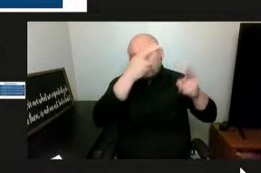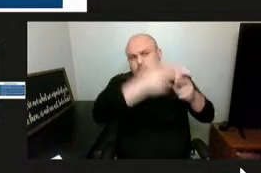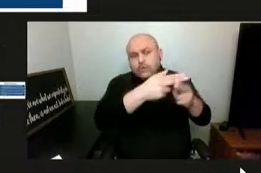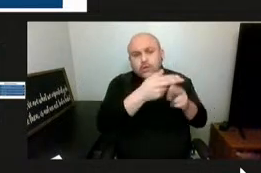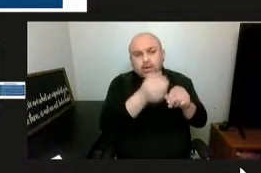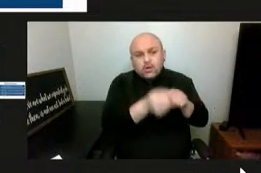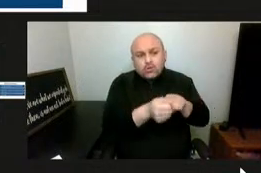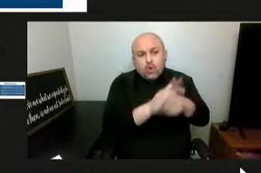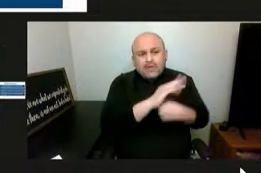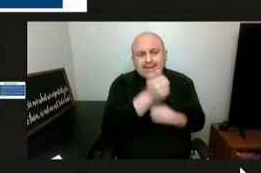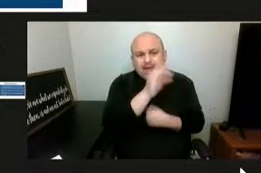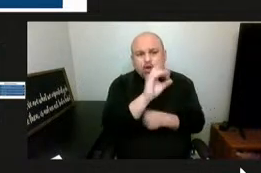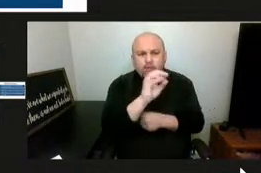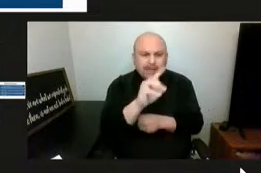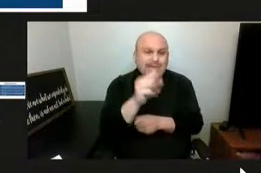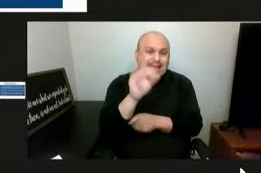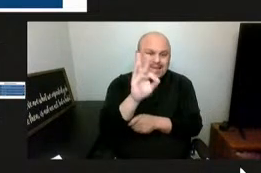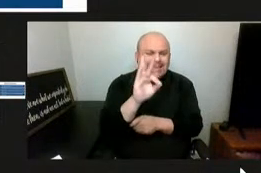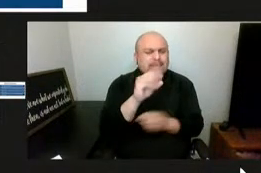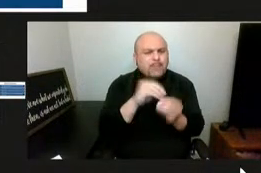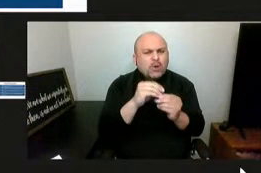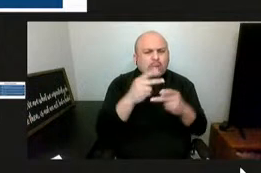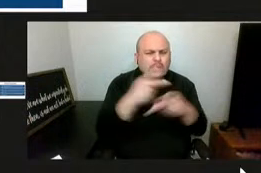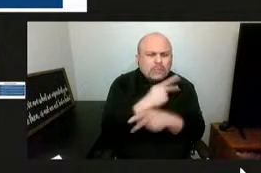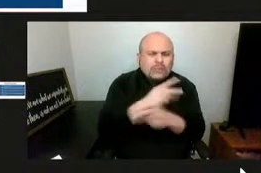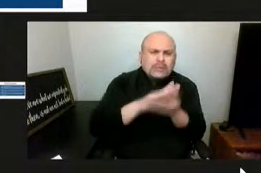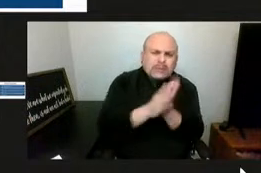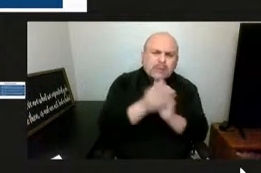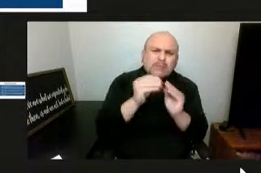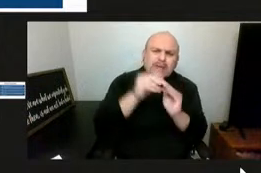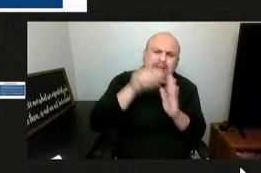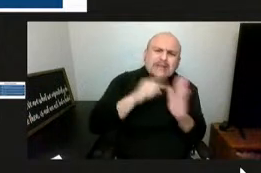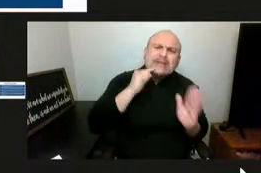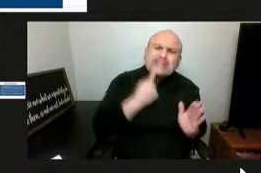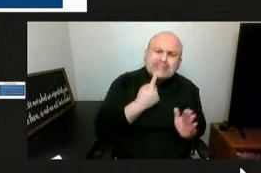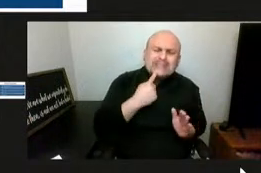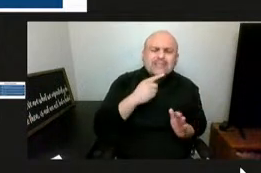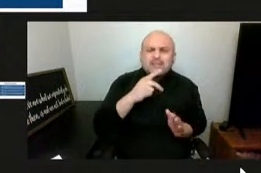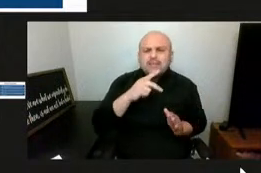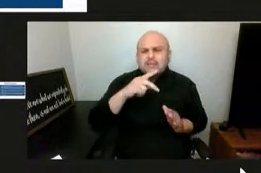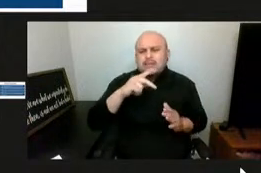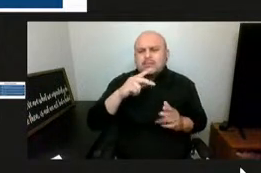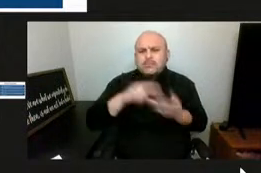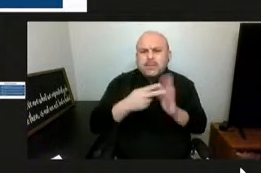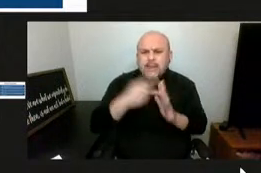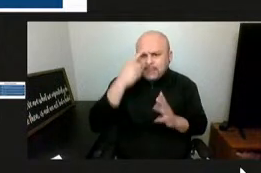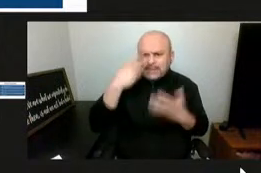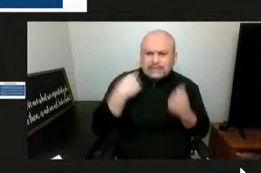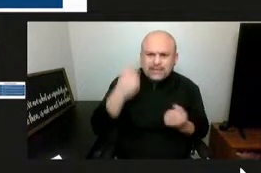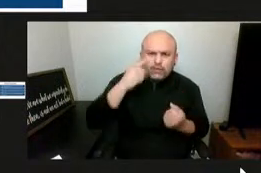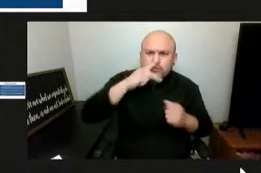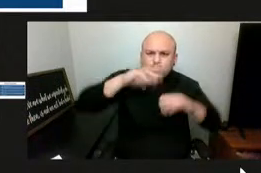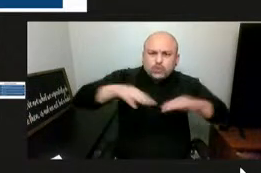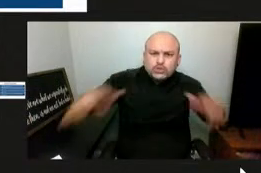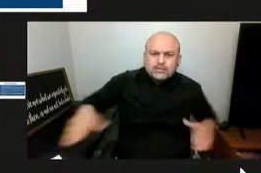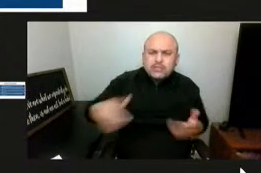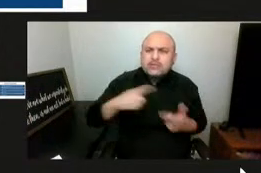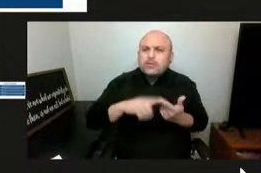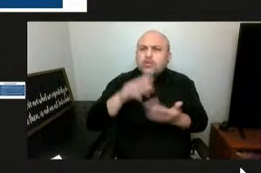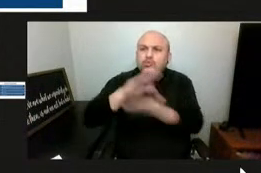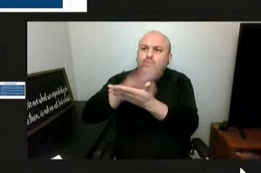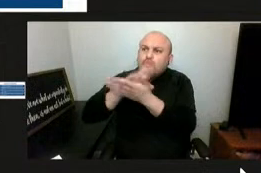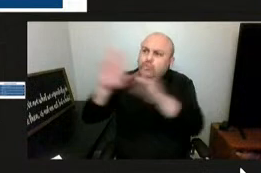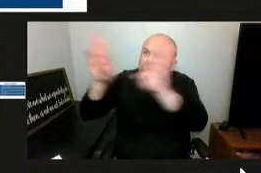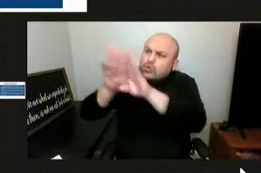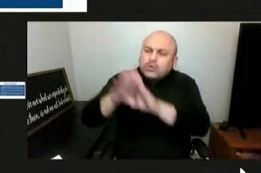specifically intensified a pre-existing mental health crisis for children. And that is related to the result of school closures, social